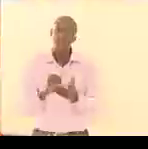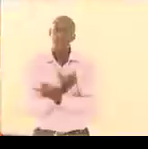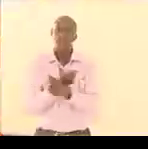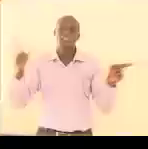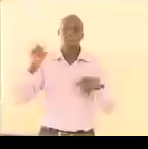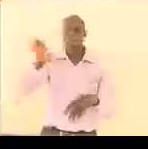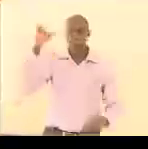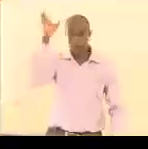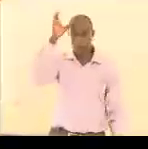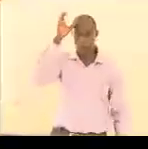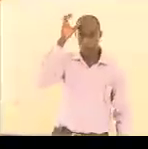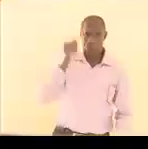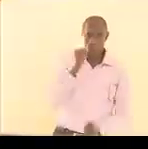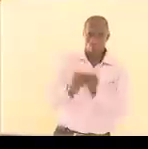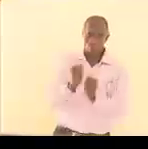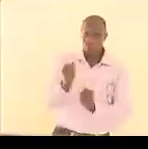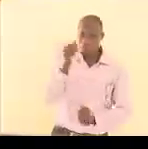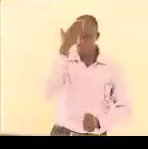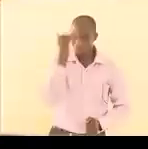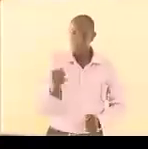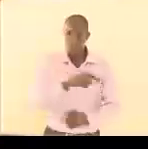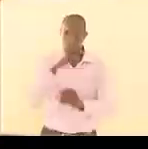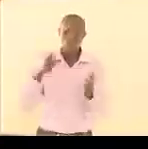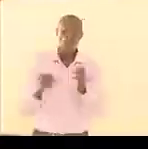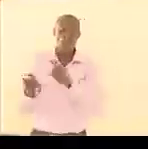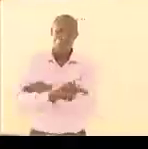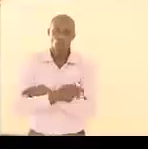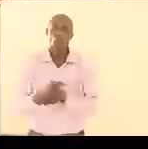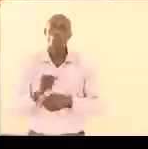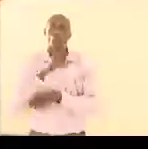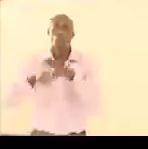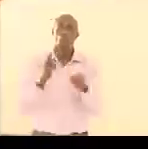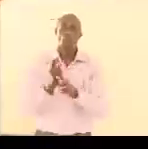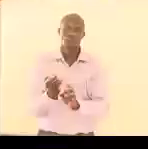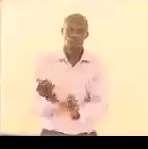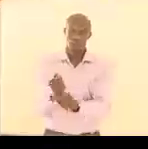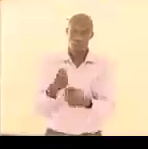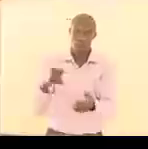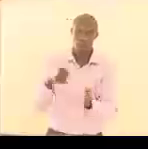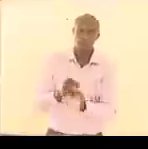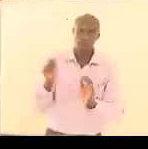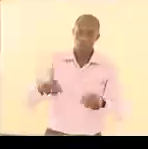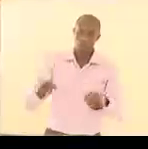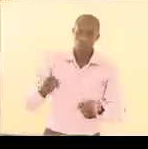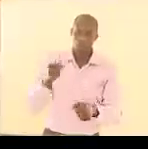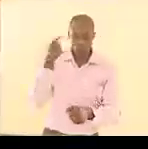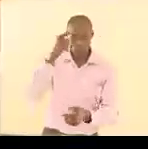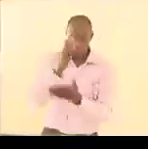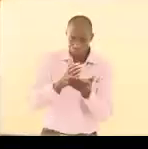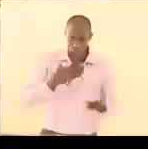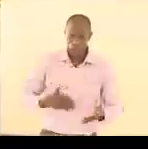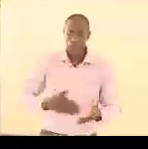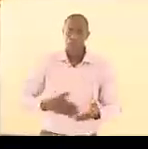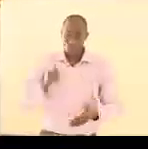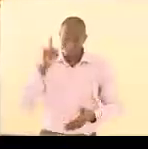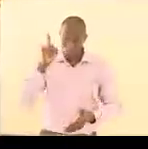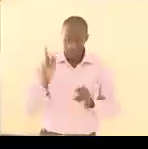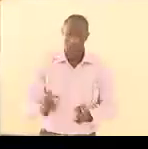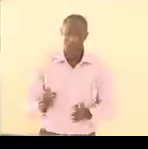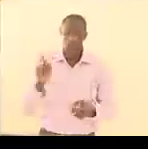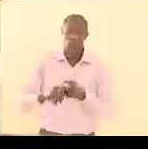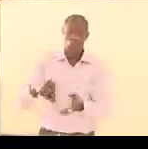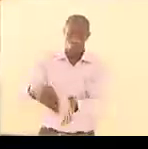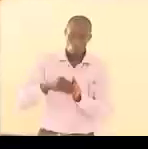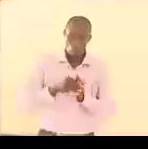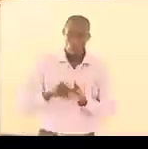That's liberal capitalism. Which is why today's world makes it possible for somebody to own, one